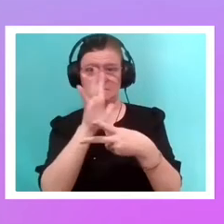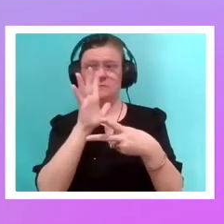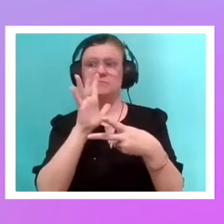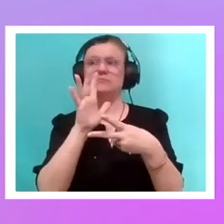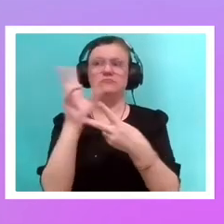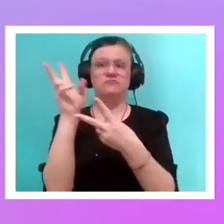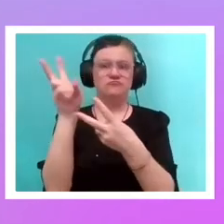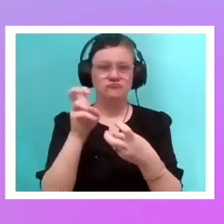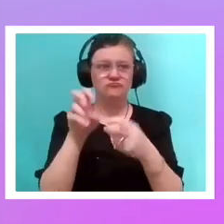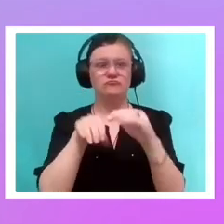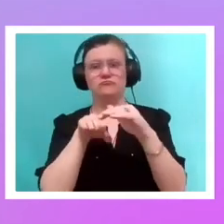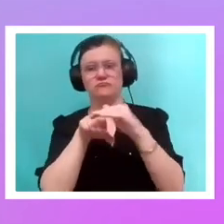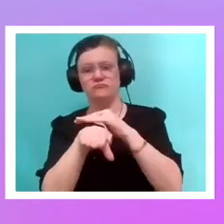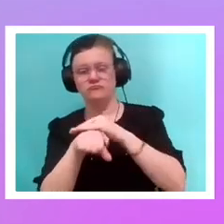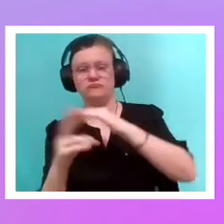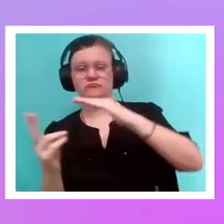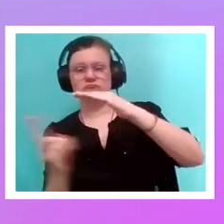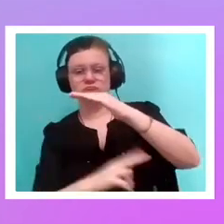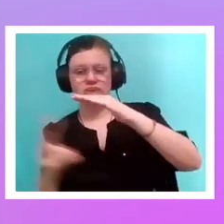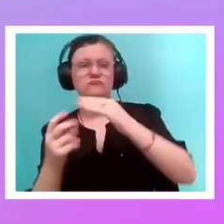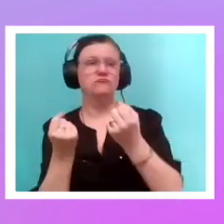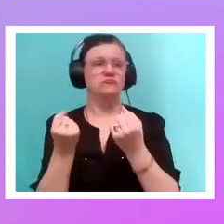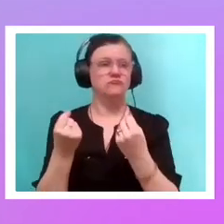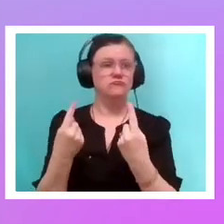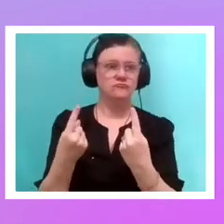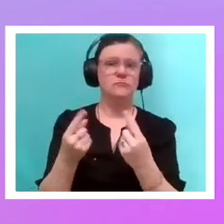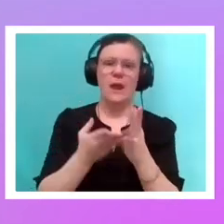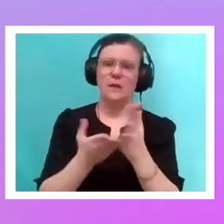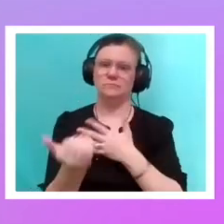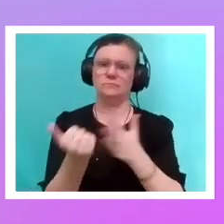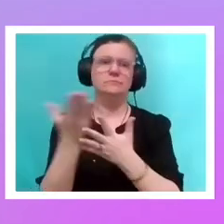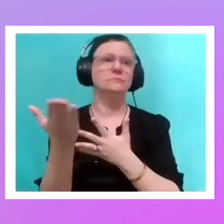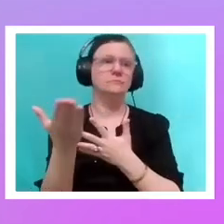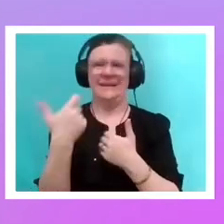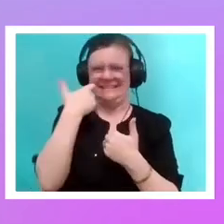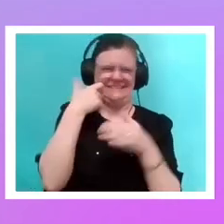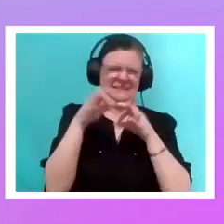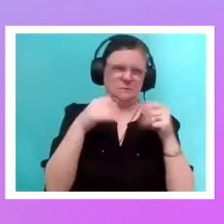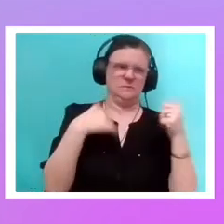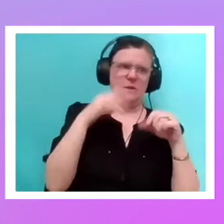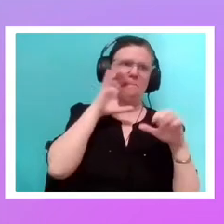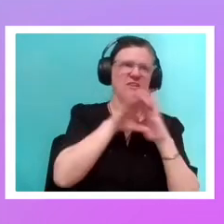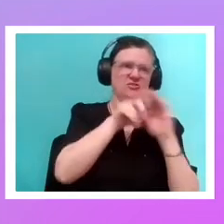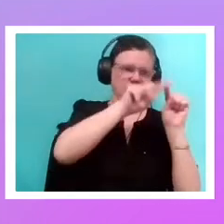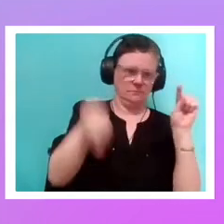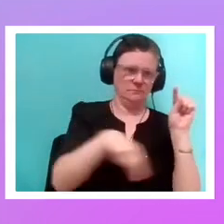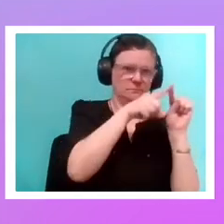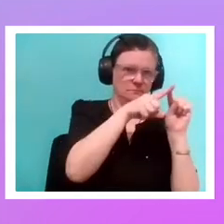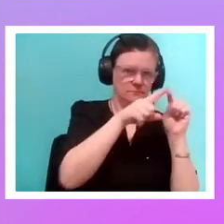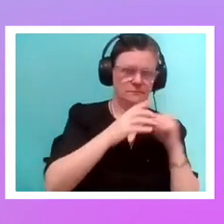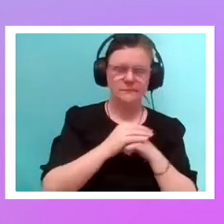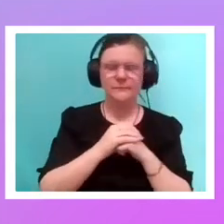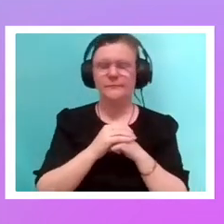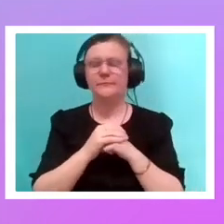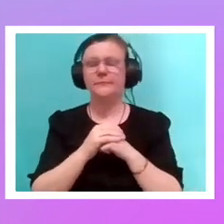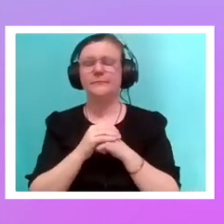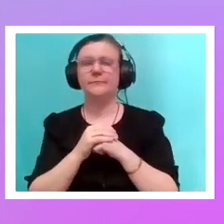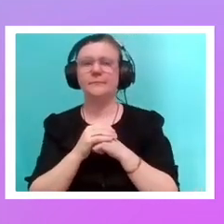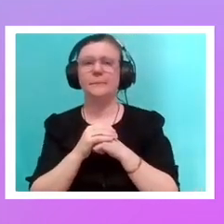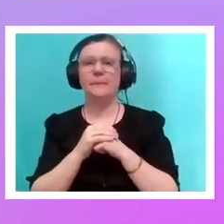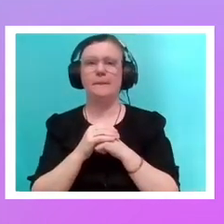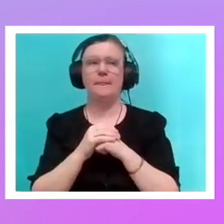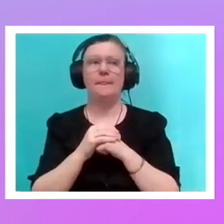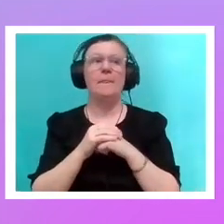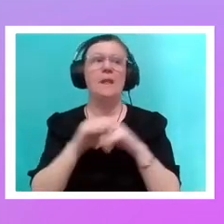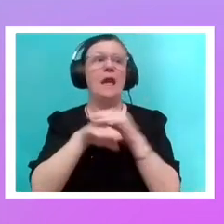perceivable, operable, understandable and robust in the sense that I explained a little earlier. And they need to publish an